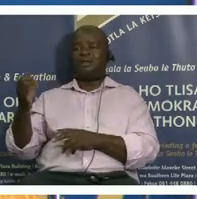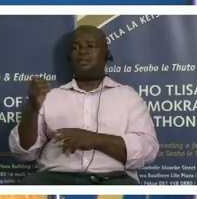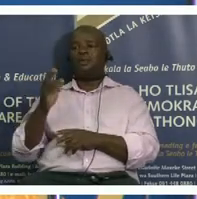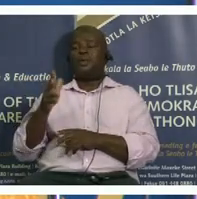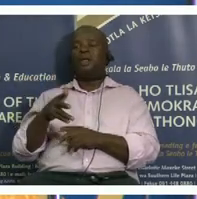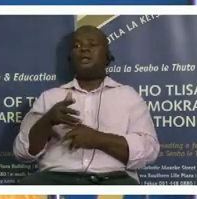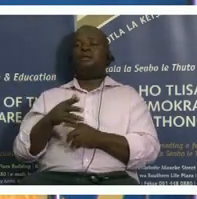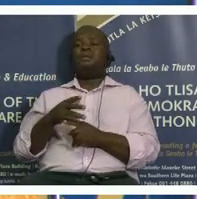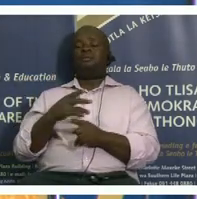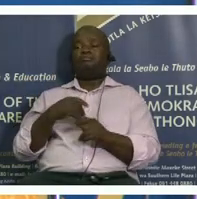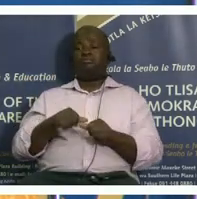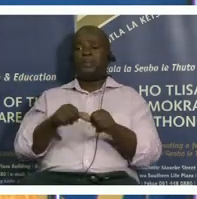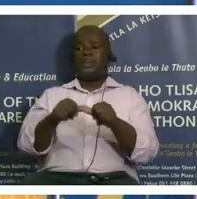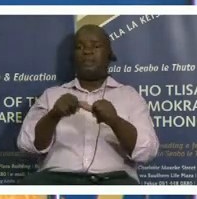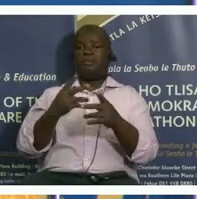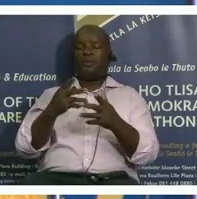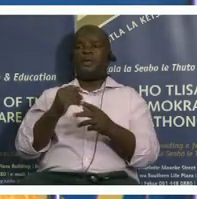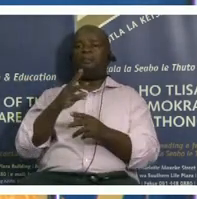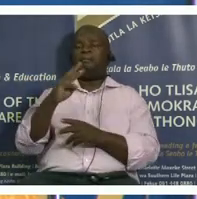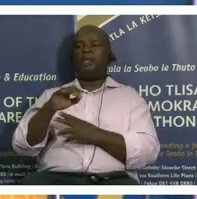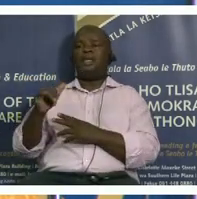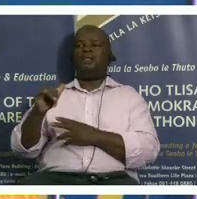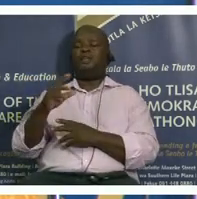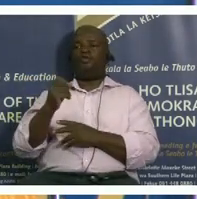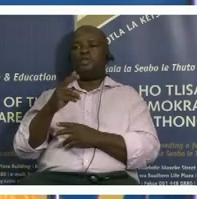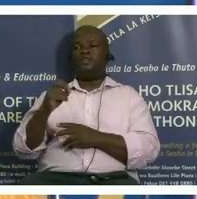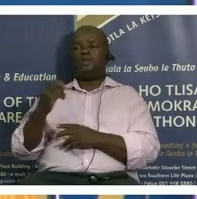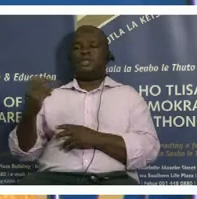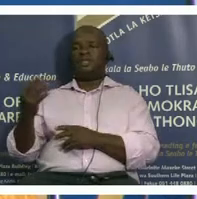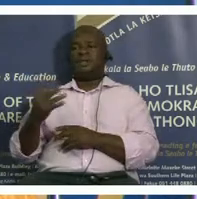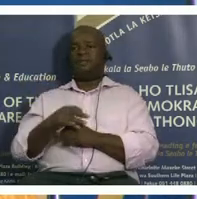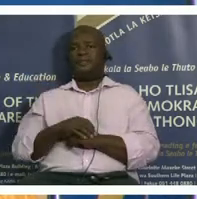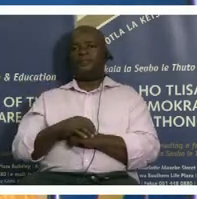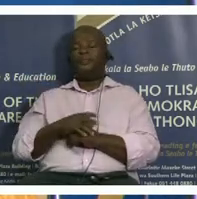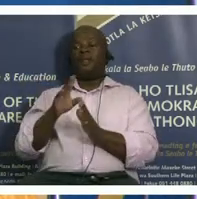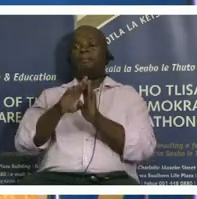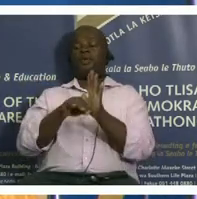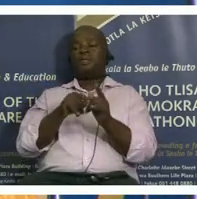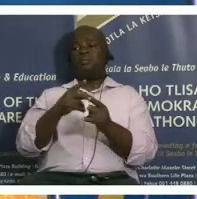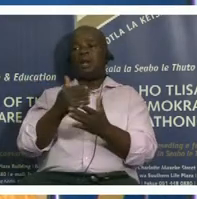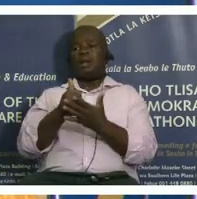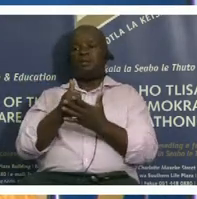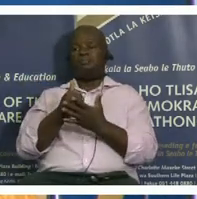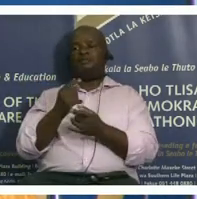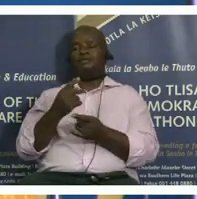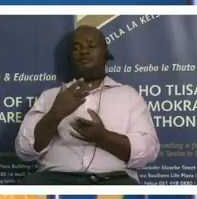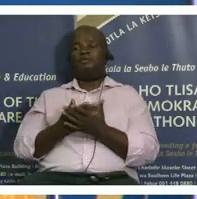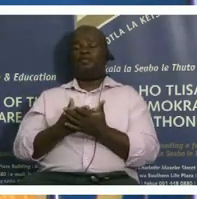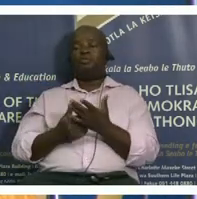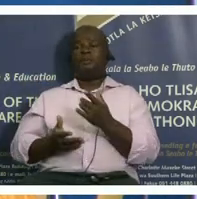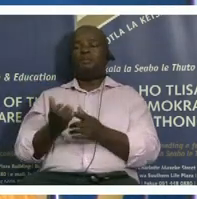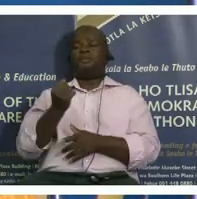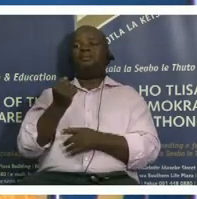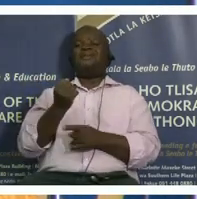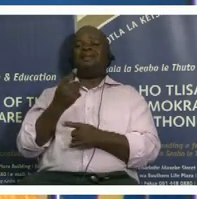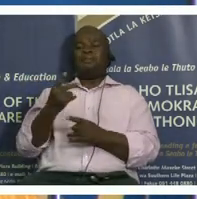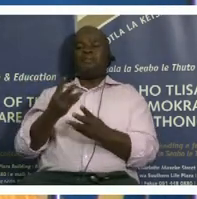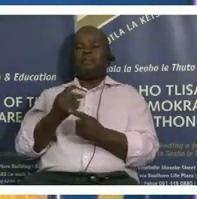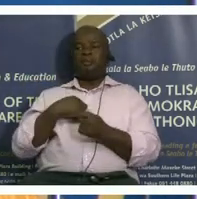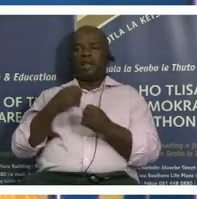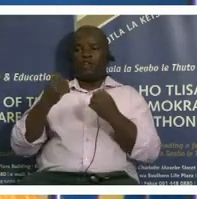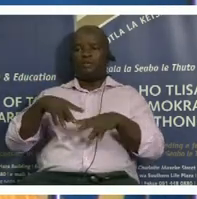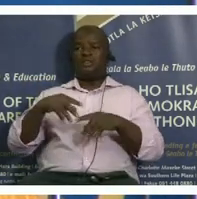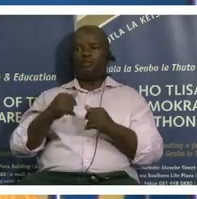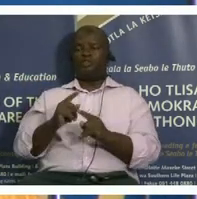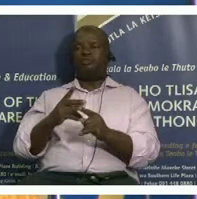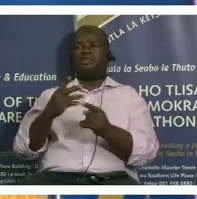on the 1st of May 2023. This program has helped us to reclaim curriculum losses and to